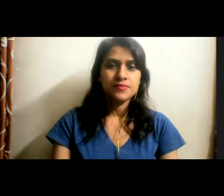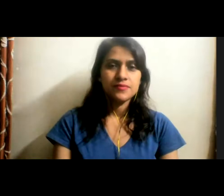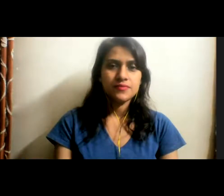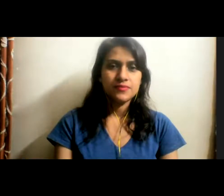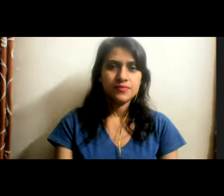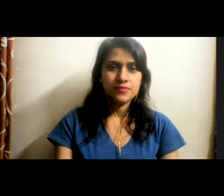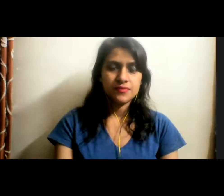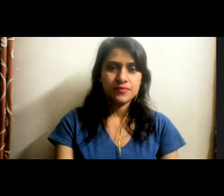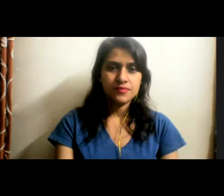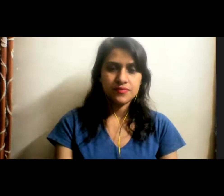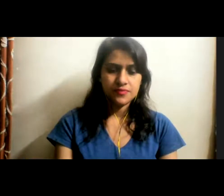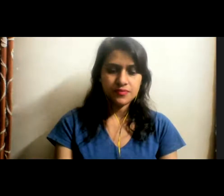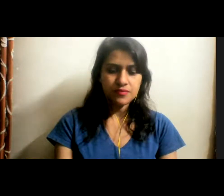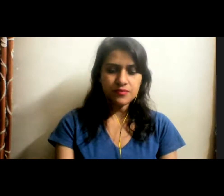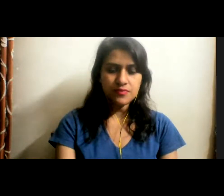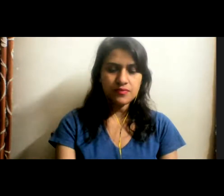Just a minute.